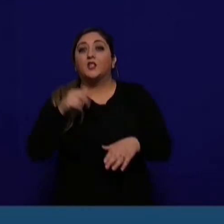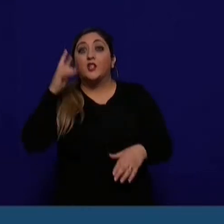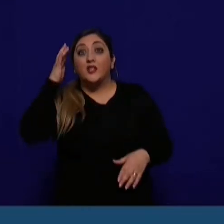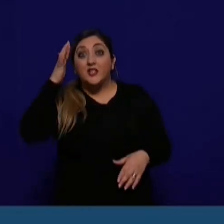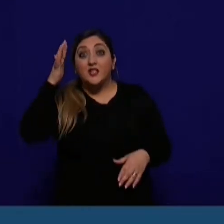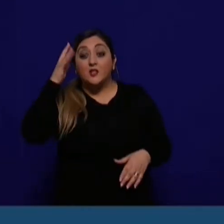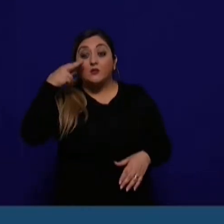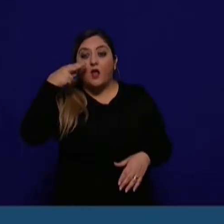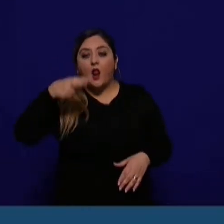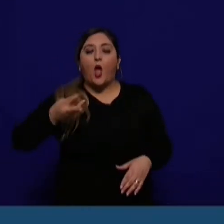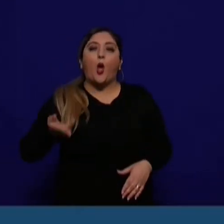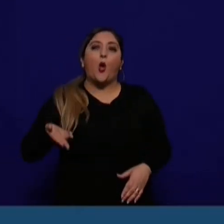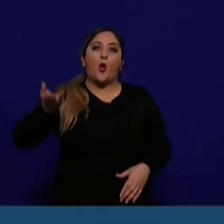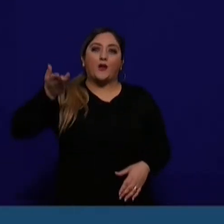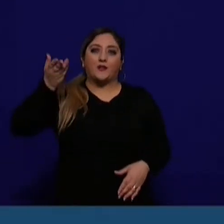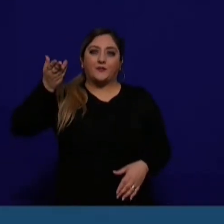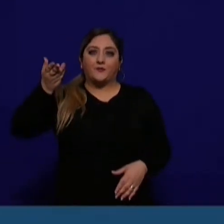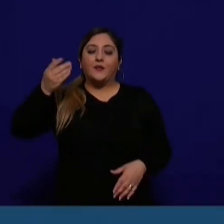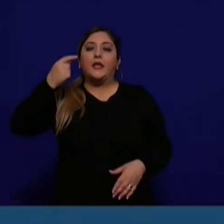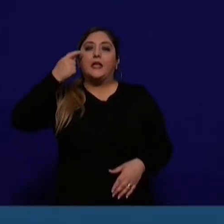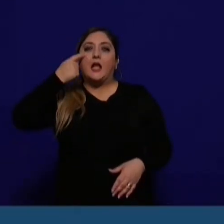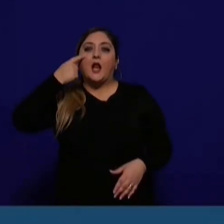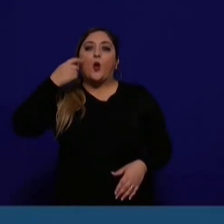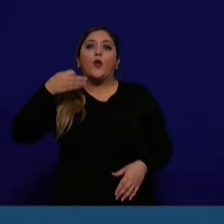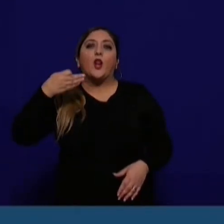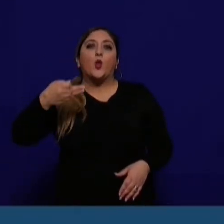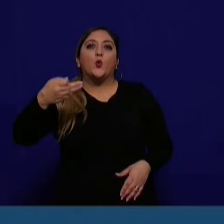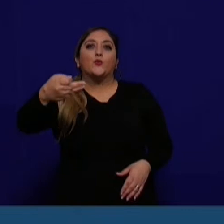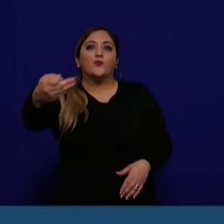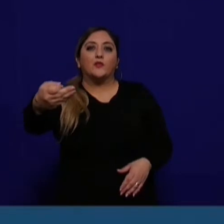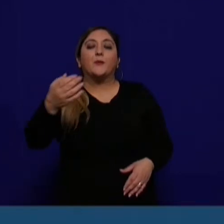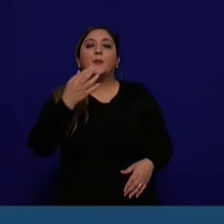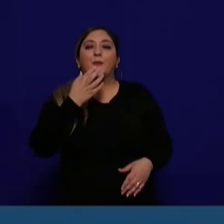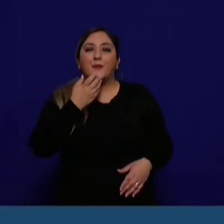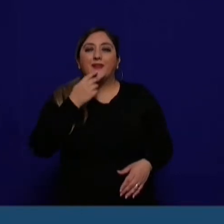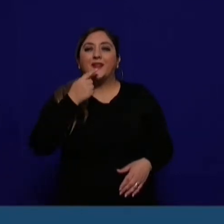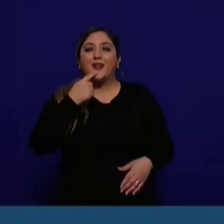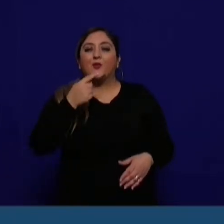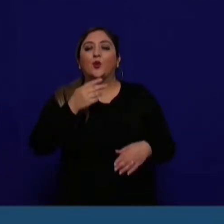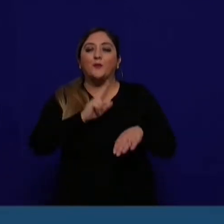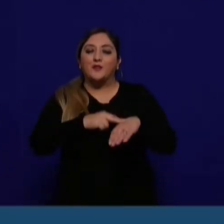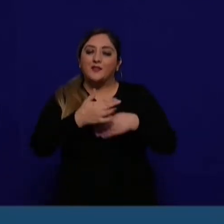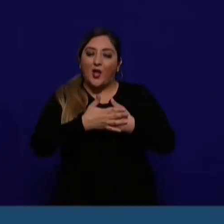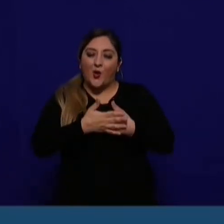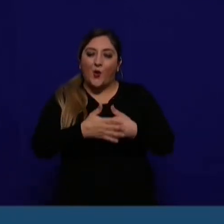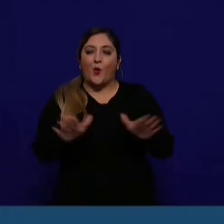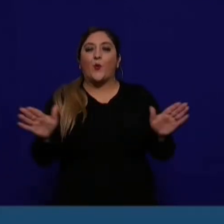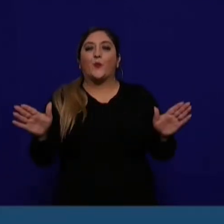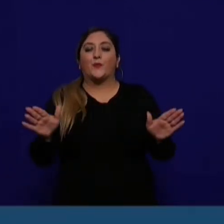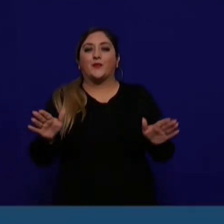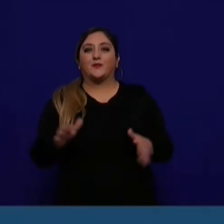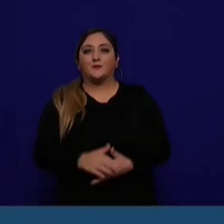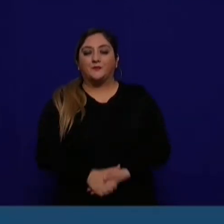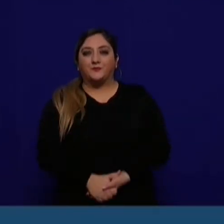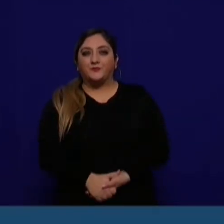assessment ukoll li sar ikun nistgħu mbagħad nagħtu l-pariri meta jkun jistgħu jiftħu l-isport mod li jkun progressiv